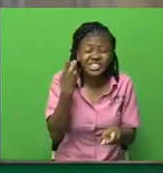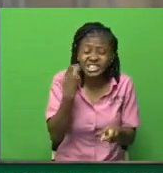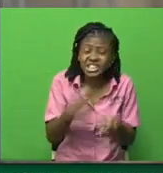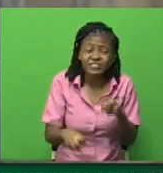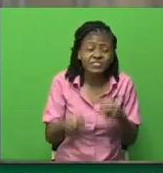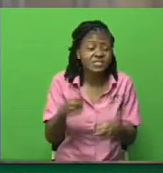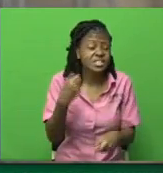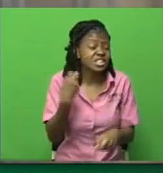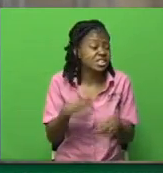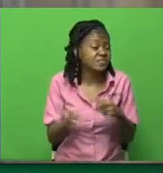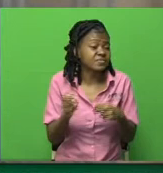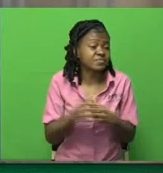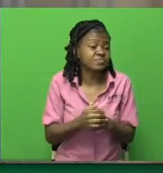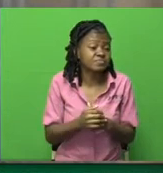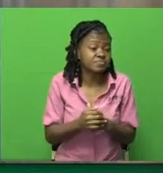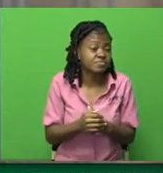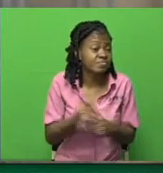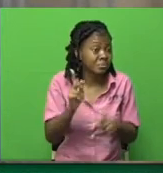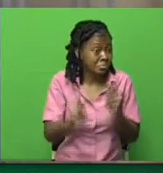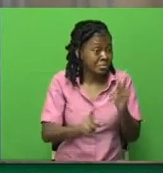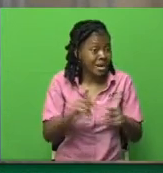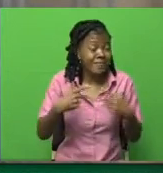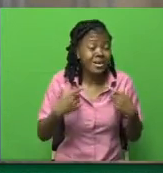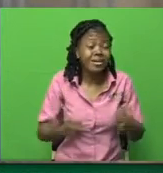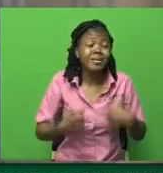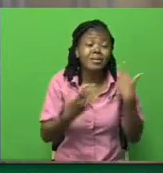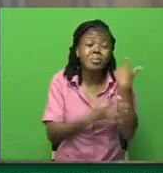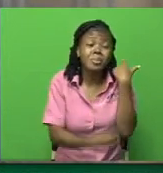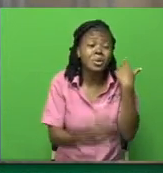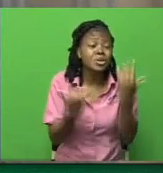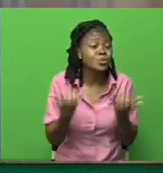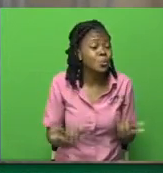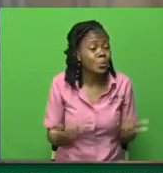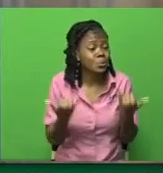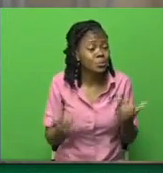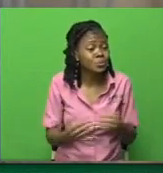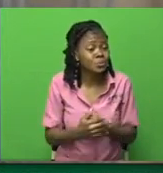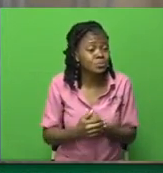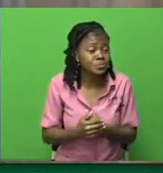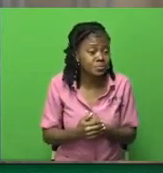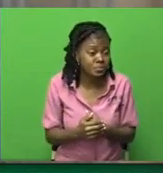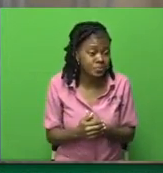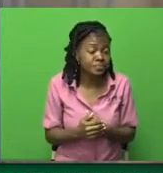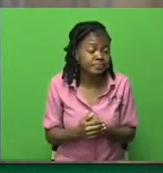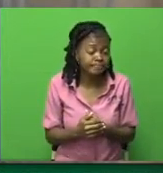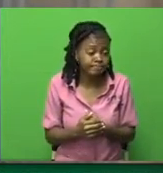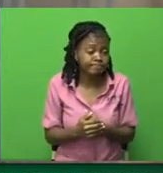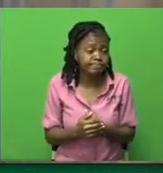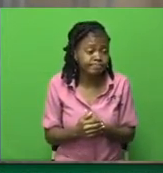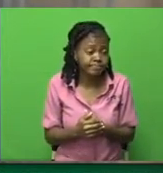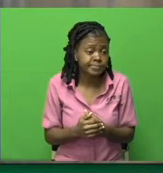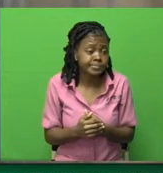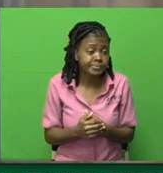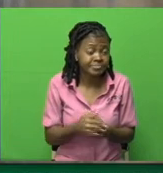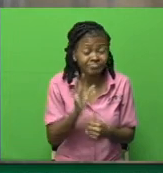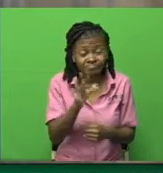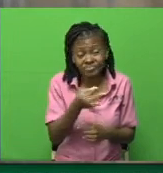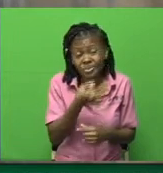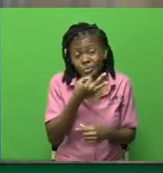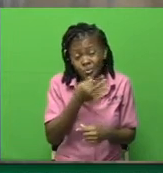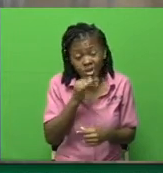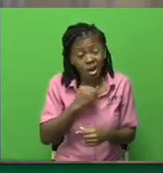fall in the standard of living of the working class the underemployed and the unemployed and will come to in a moment Madam